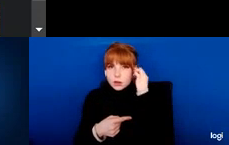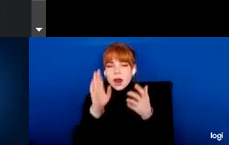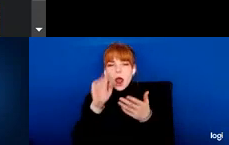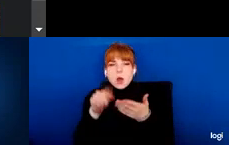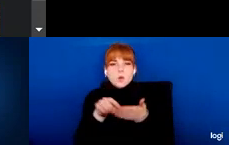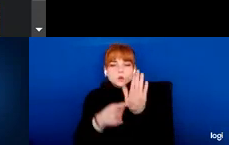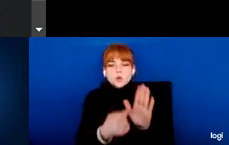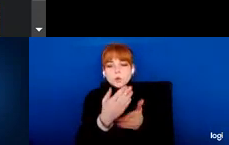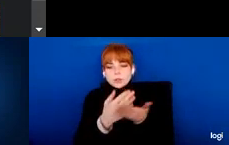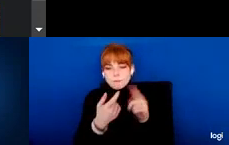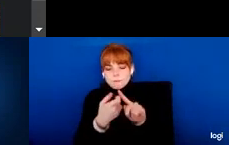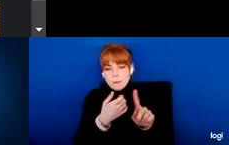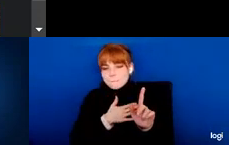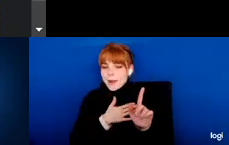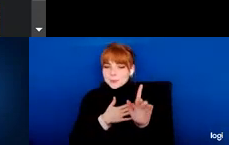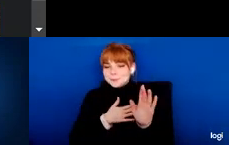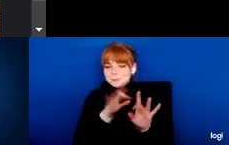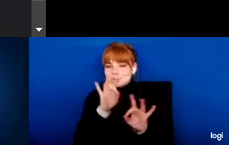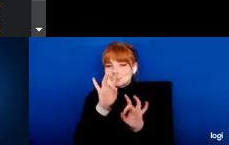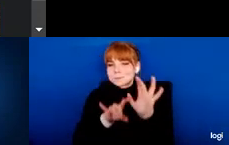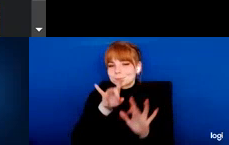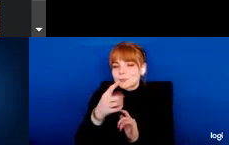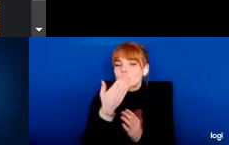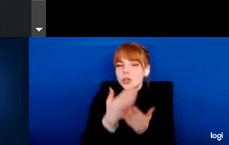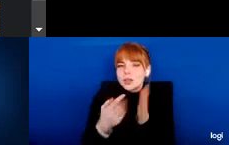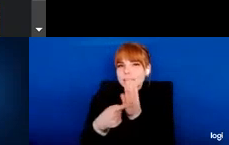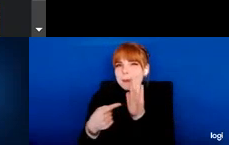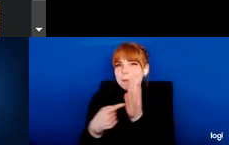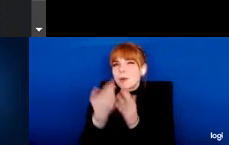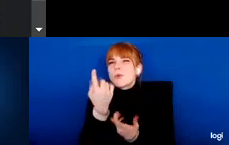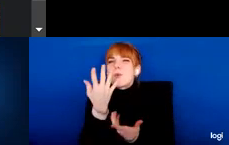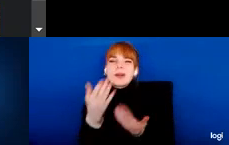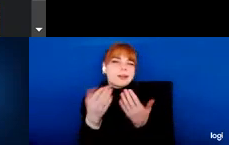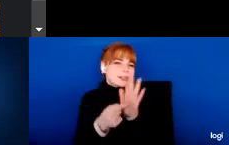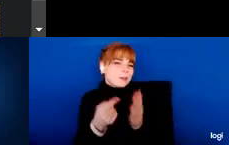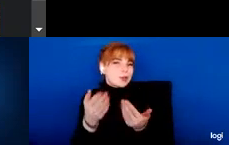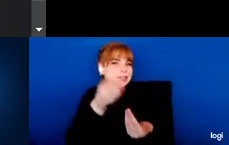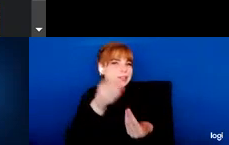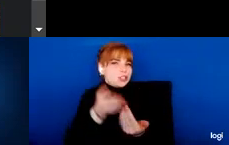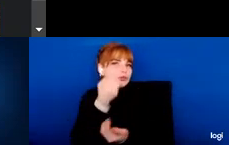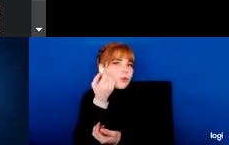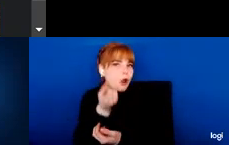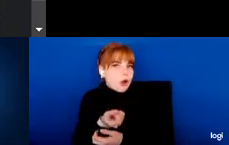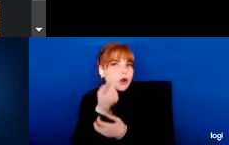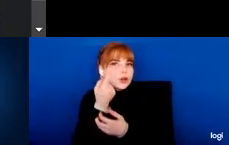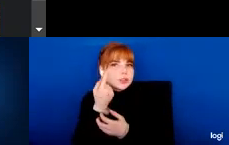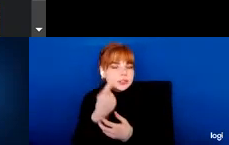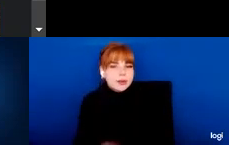maybe one that's a little bit easier to understand. I'm going to see.